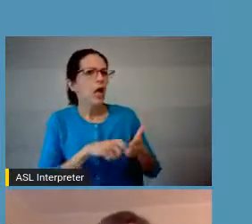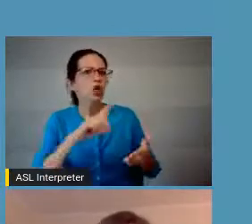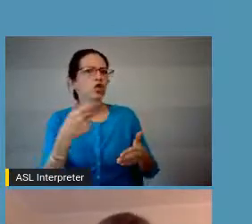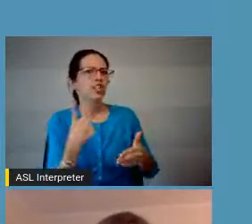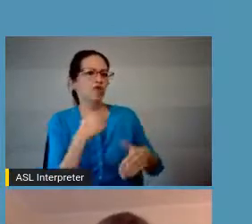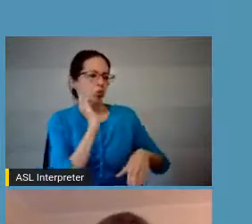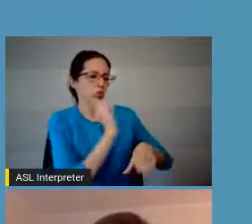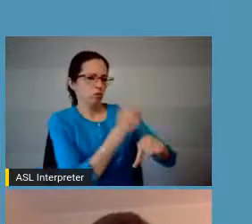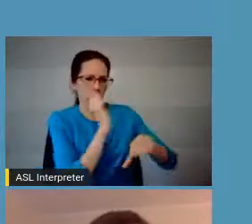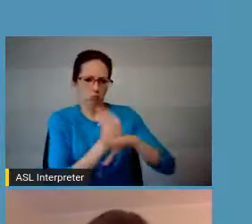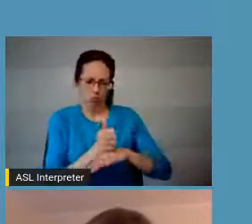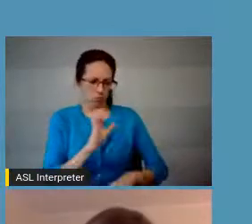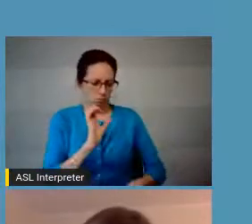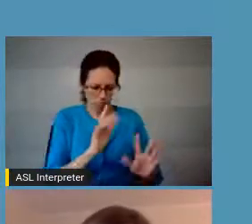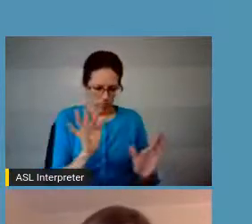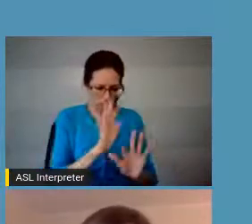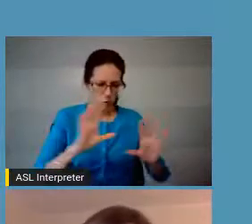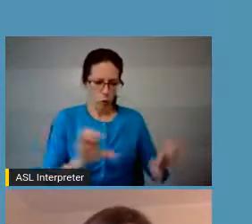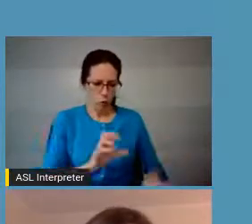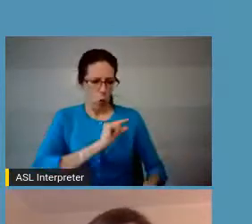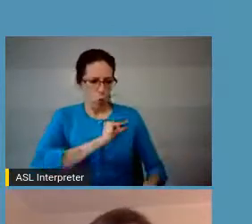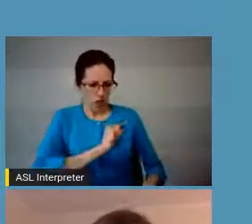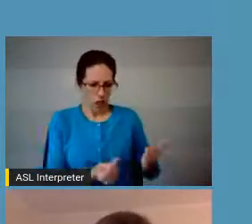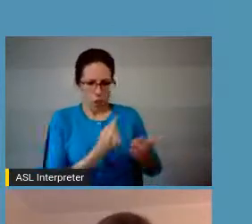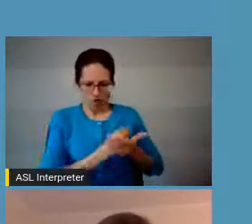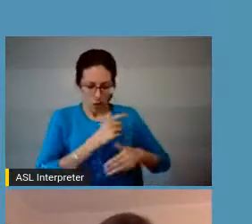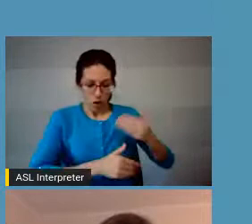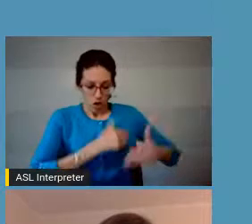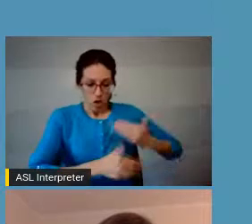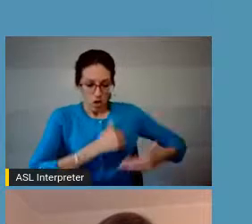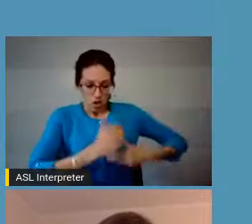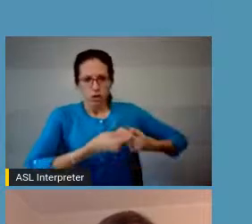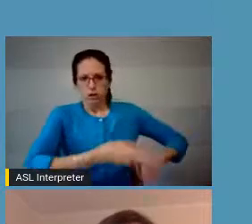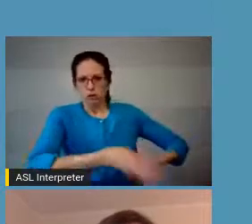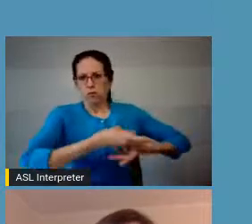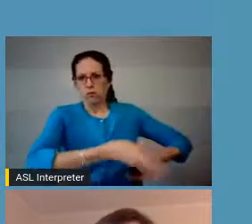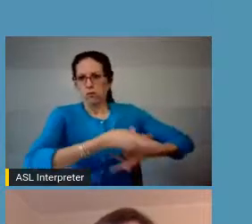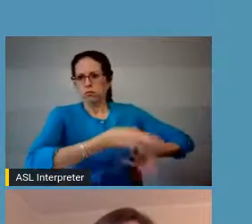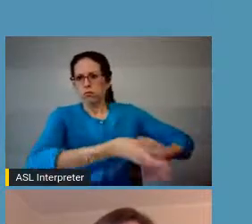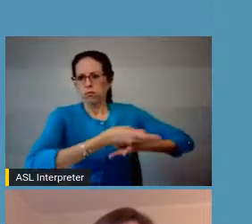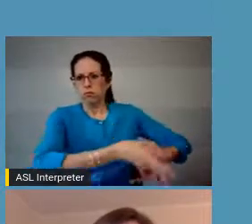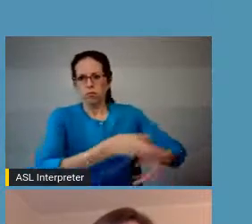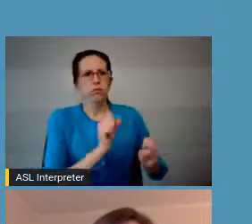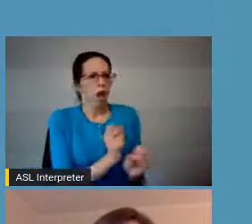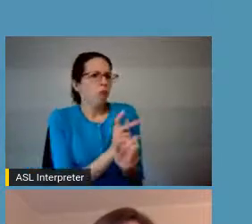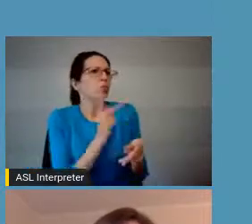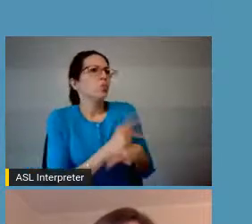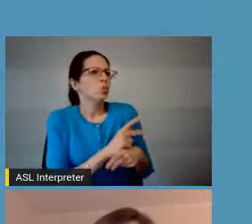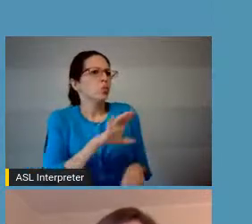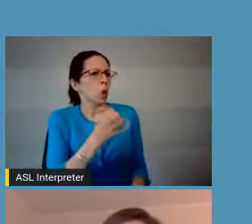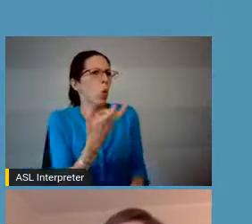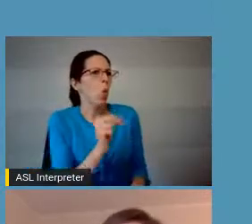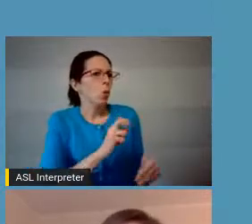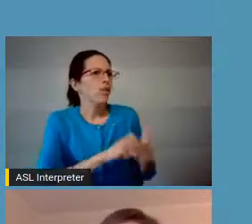quality review, and they are going to be perfectly capable of creating usable scans of these items.